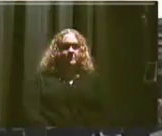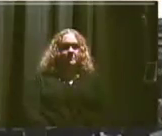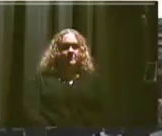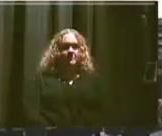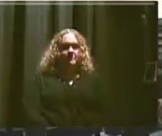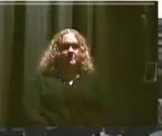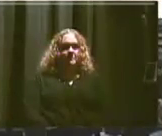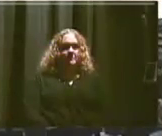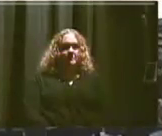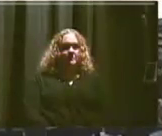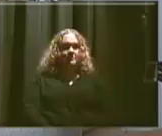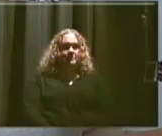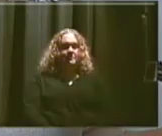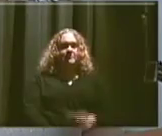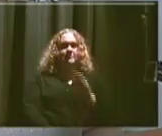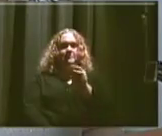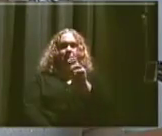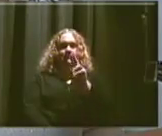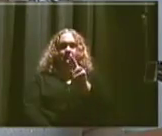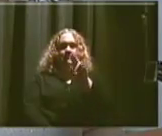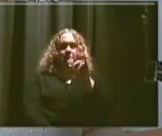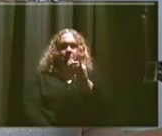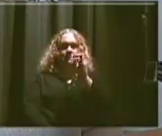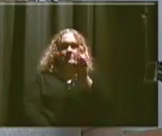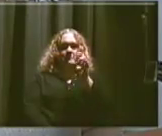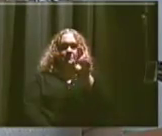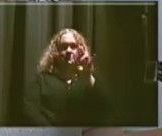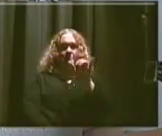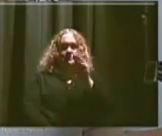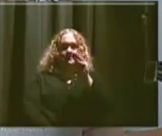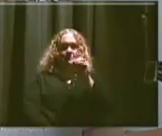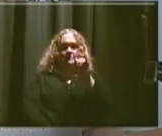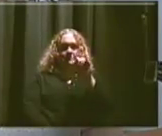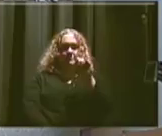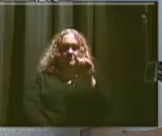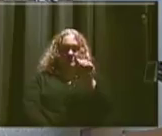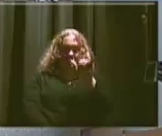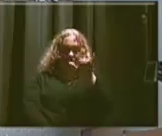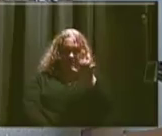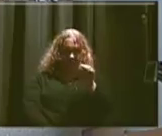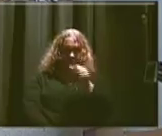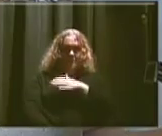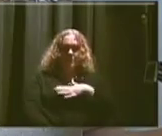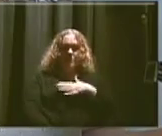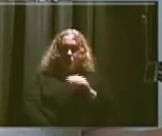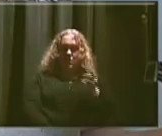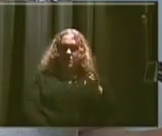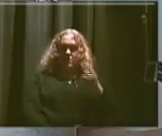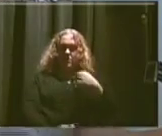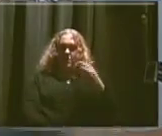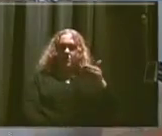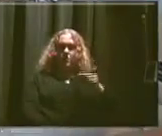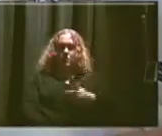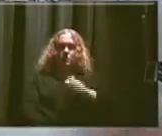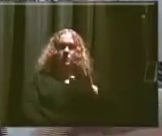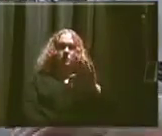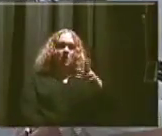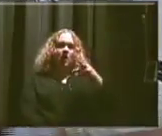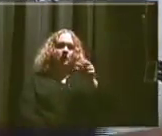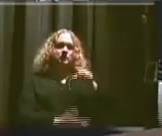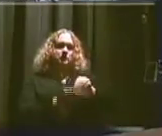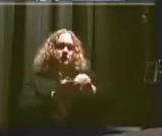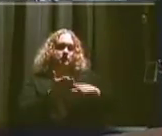Mr. Jerry Mays, principal at DuPont Manual High School, will you please come forward to introduce your high school student?